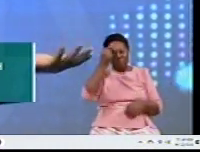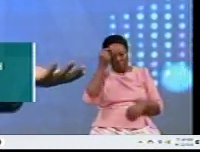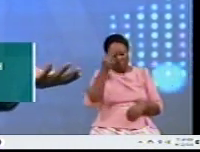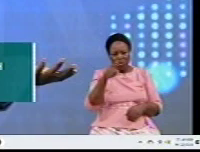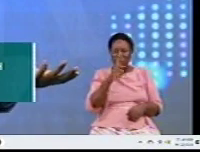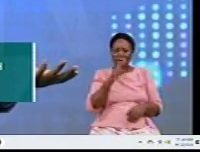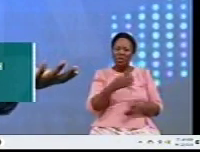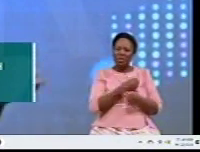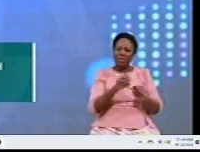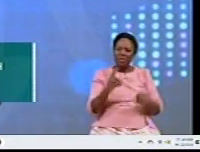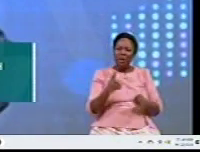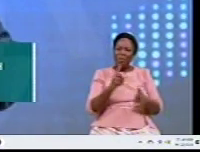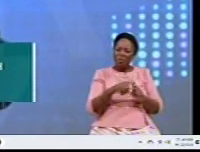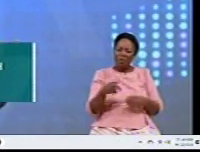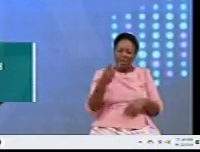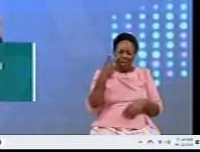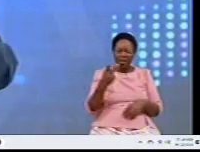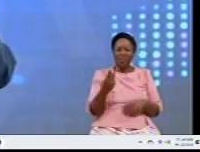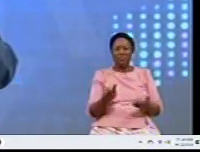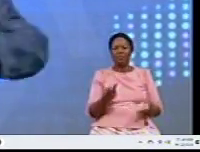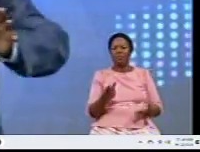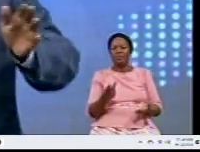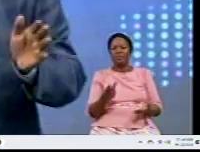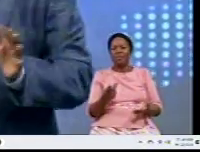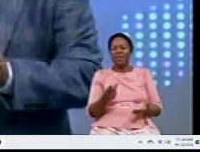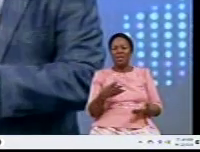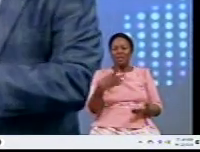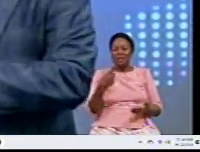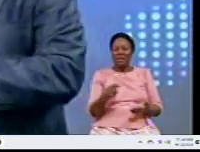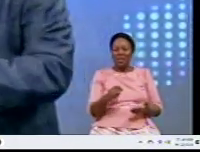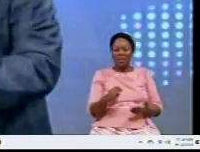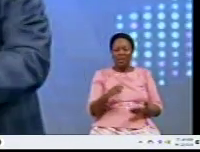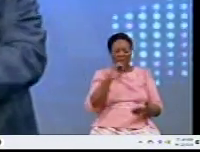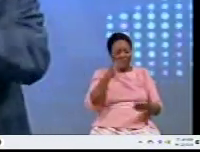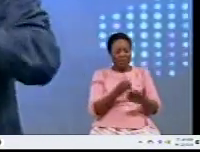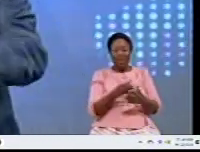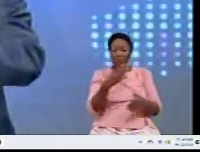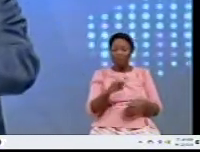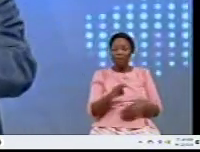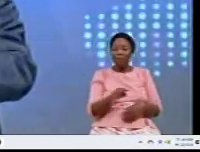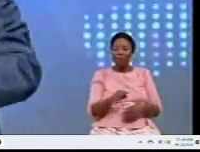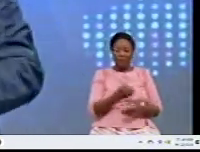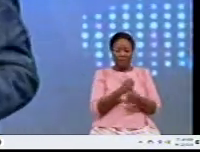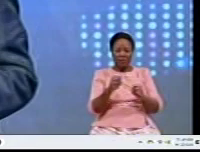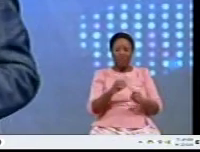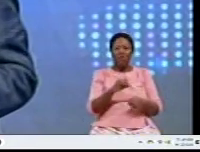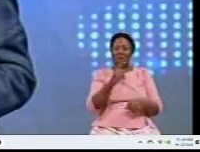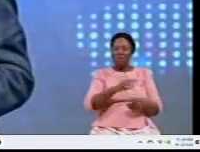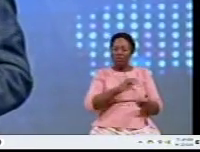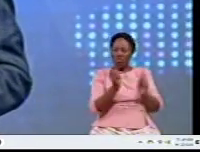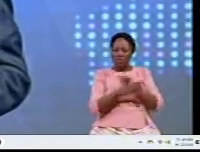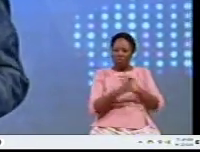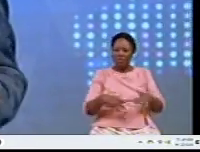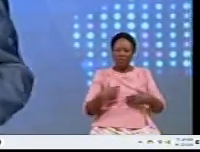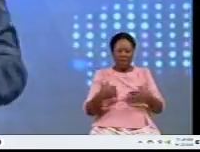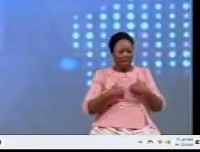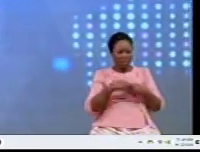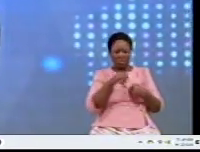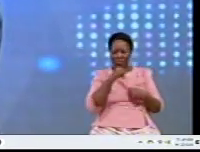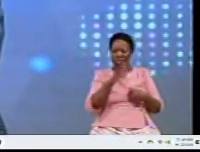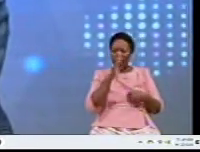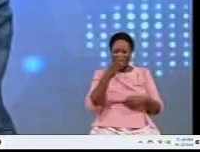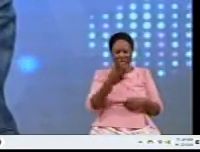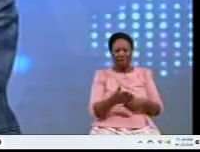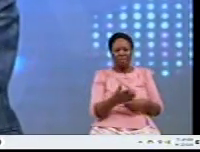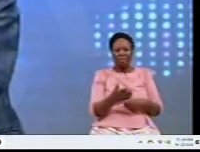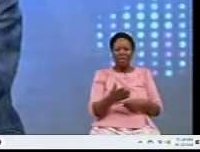saved, but lo and behold, the evidence of salvation, a change of life, has not been there.